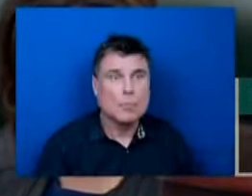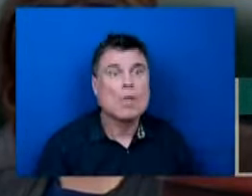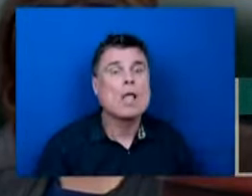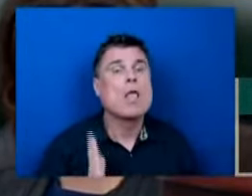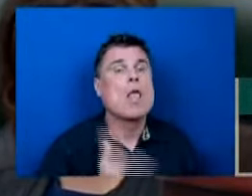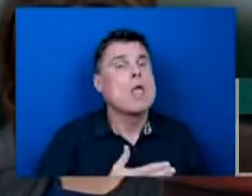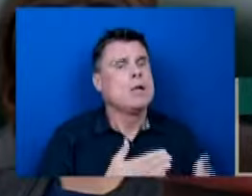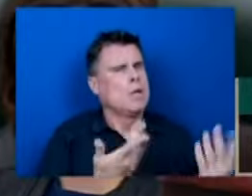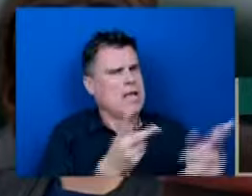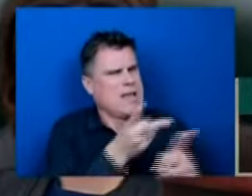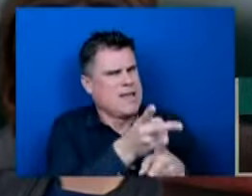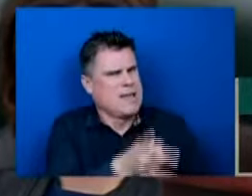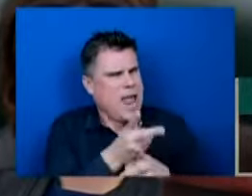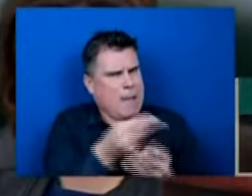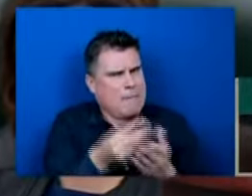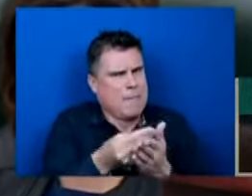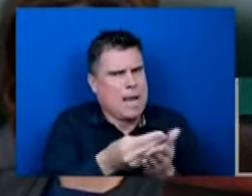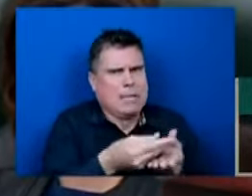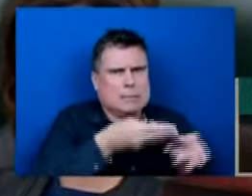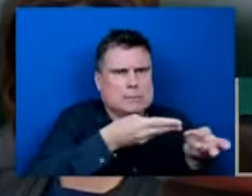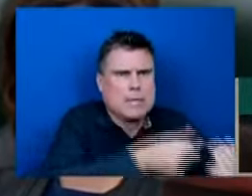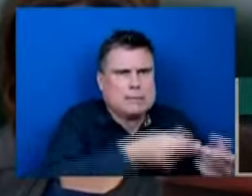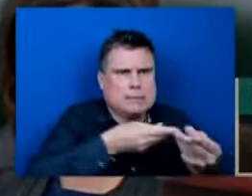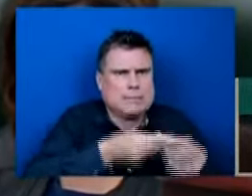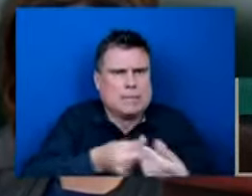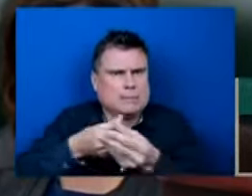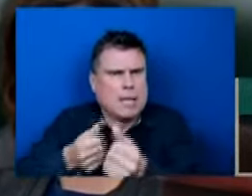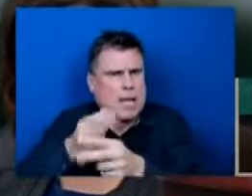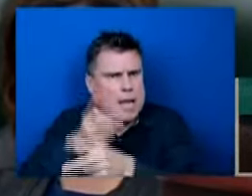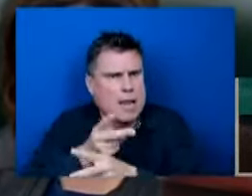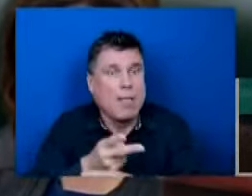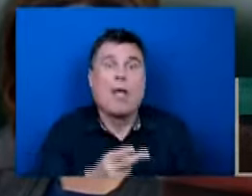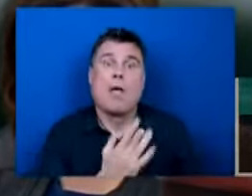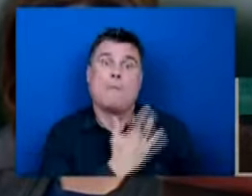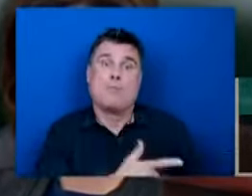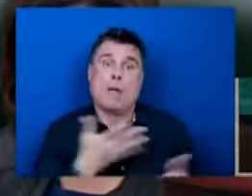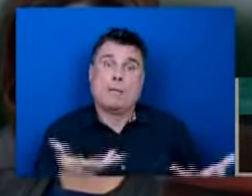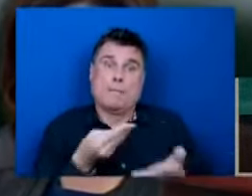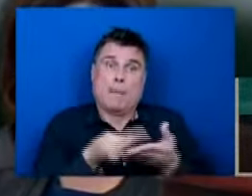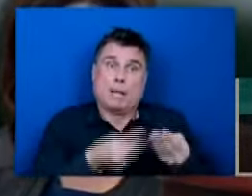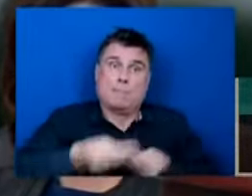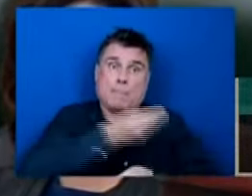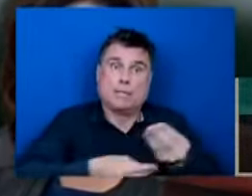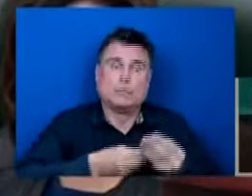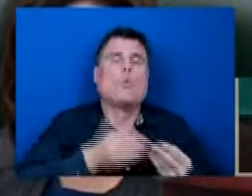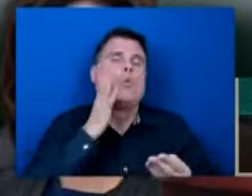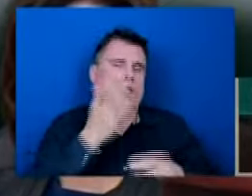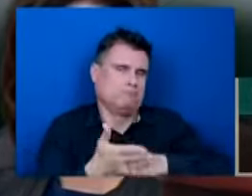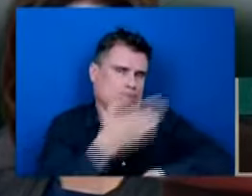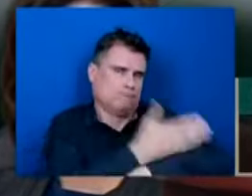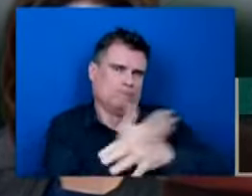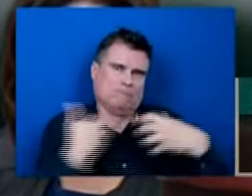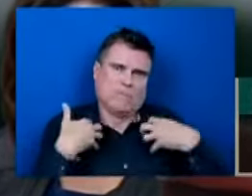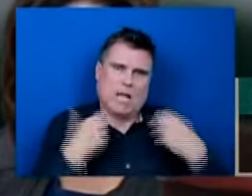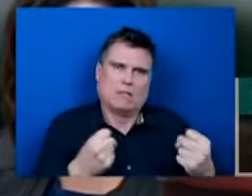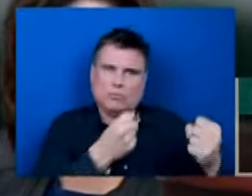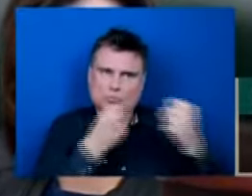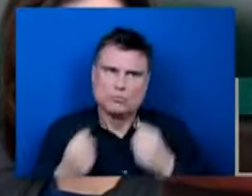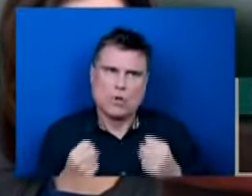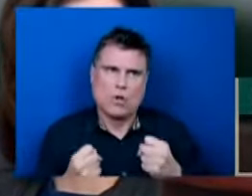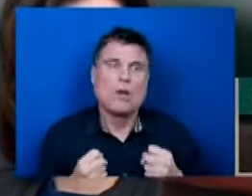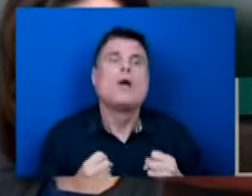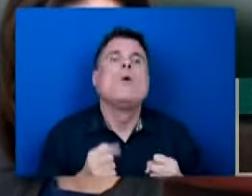as a province is vastly improved, the positive effect of which is significant and tangible for Albertans today and is